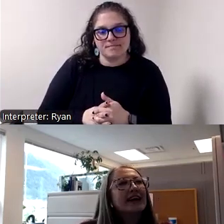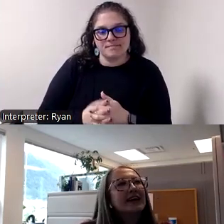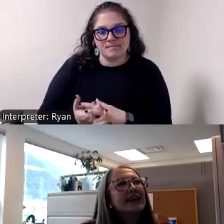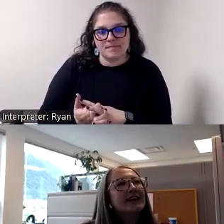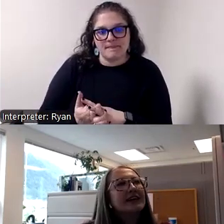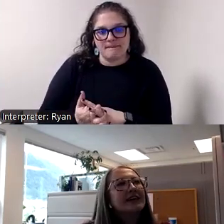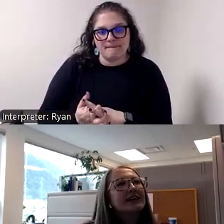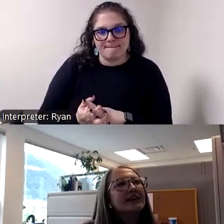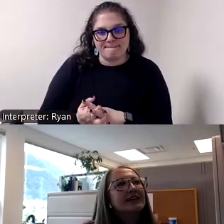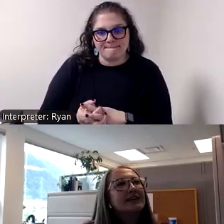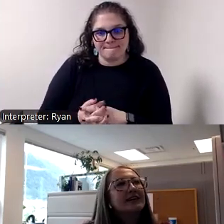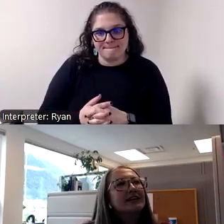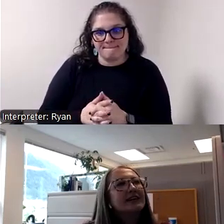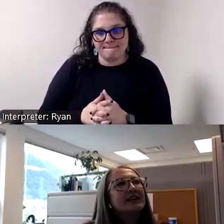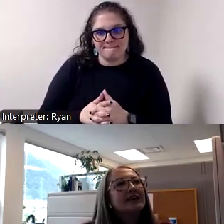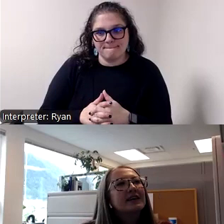Okay.